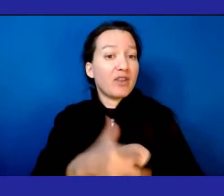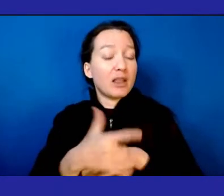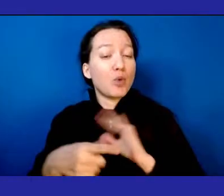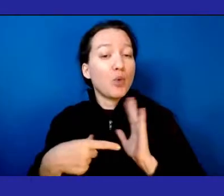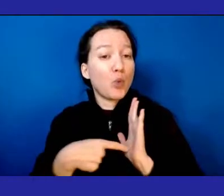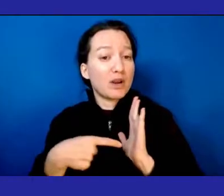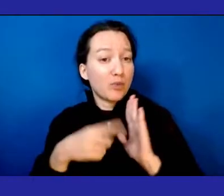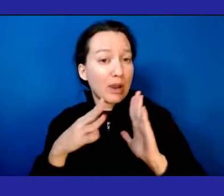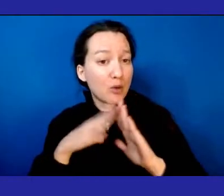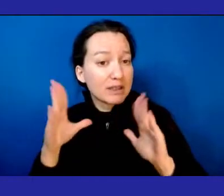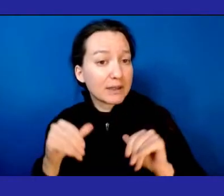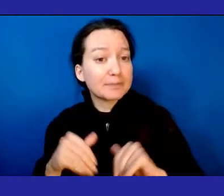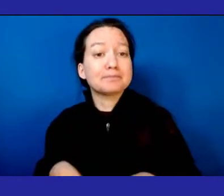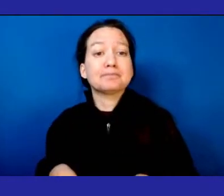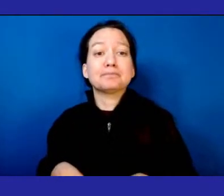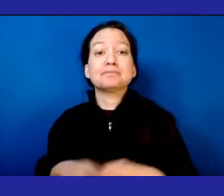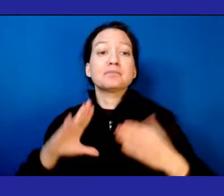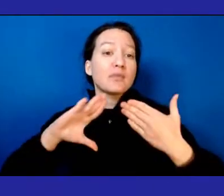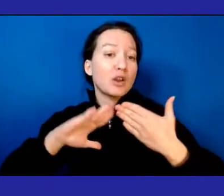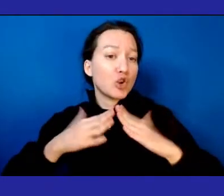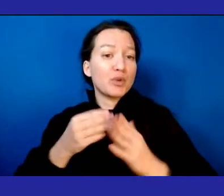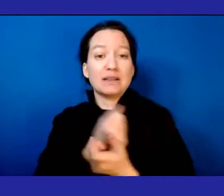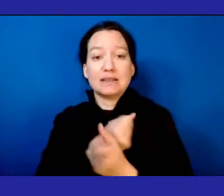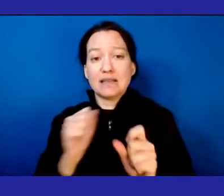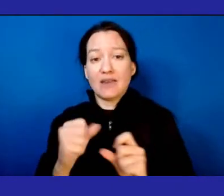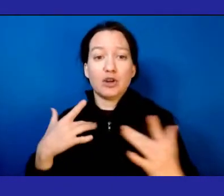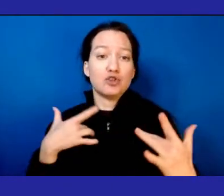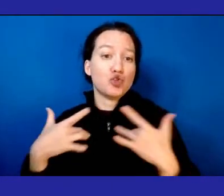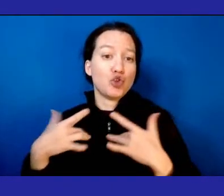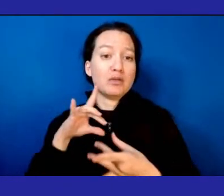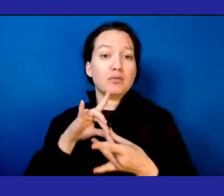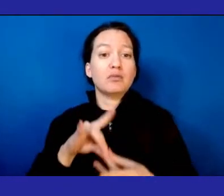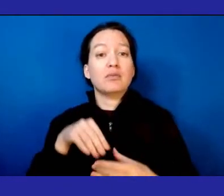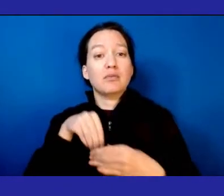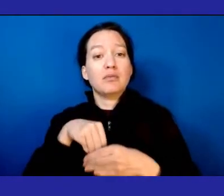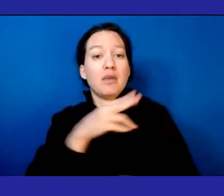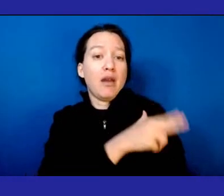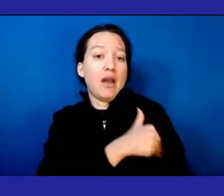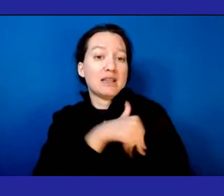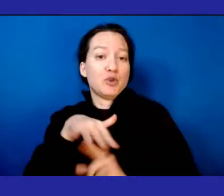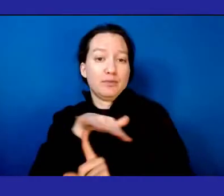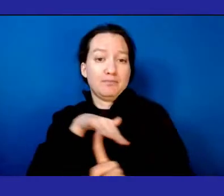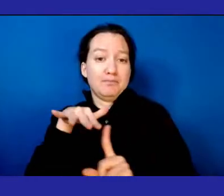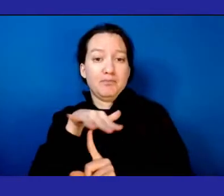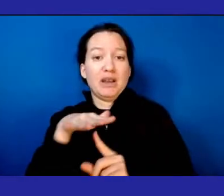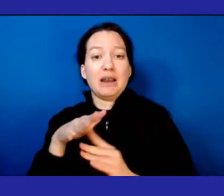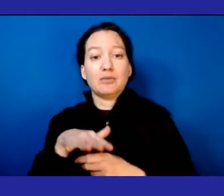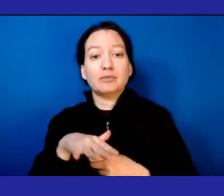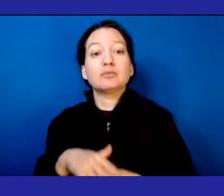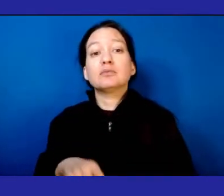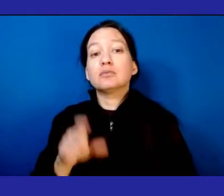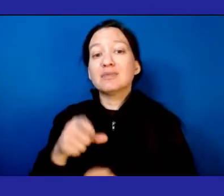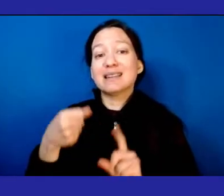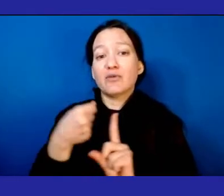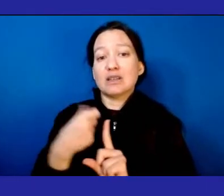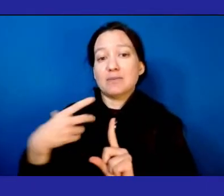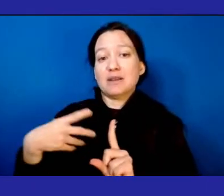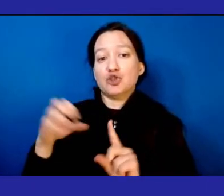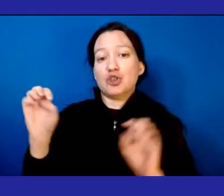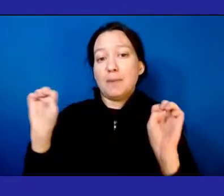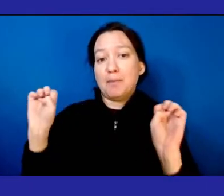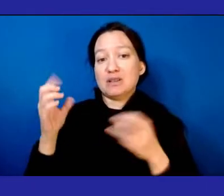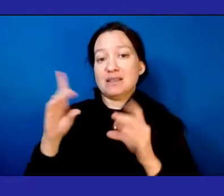affordable housing, community safe concerns in the hospital's catchment areas, and the need for expansion of the